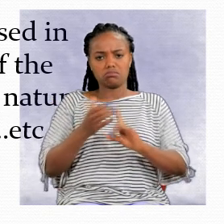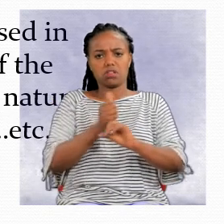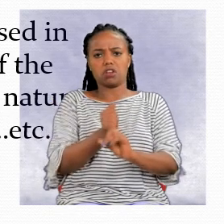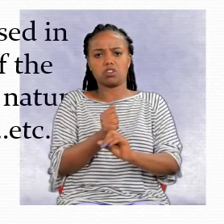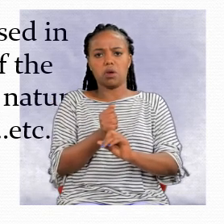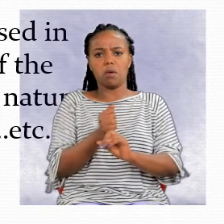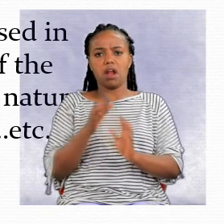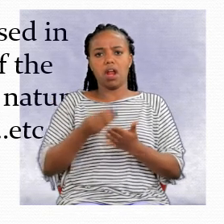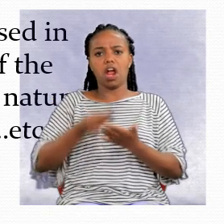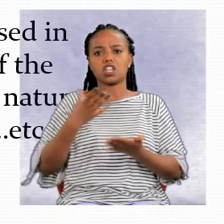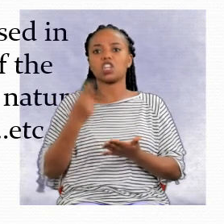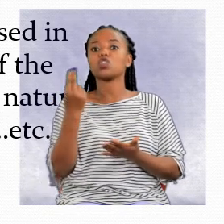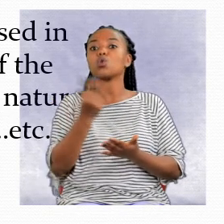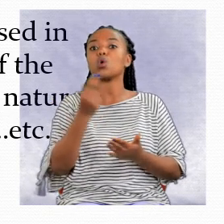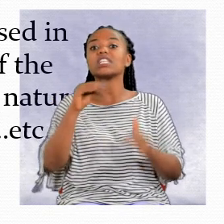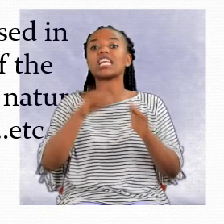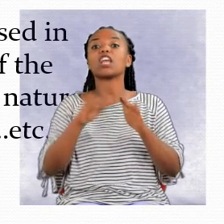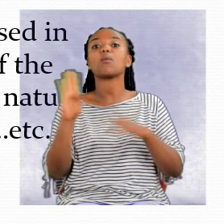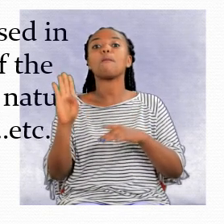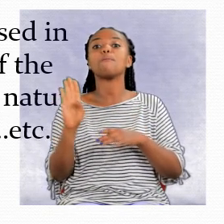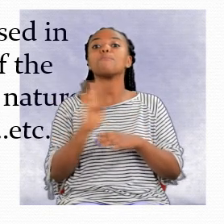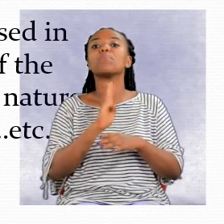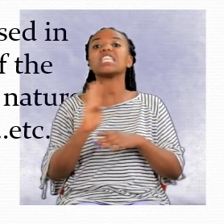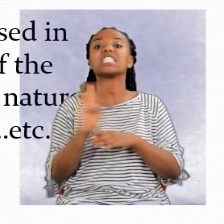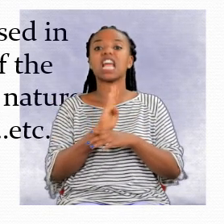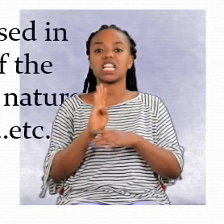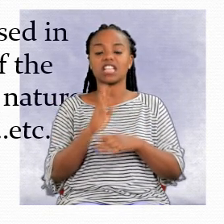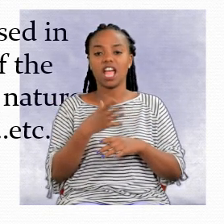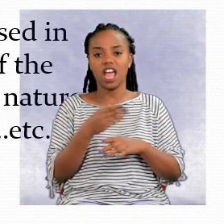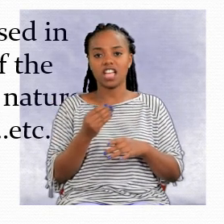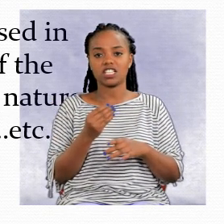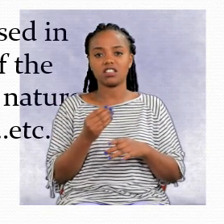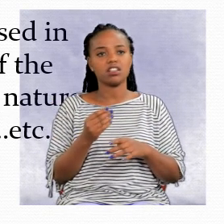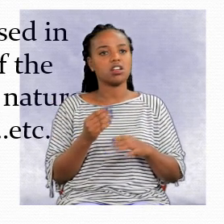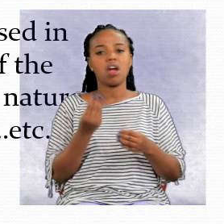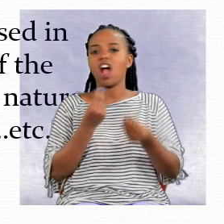tangible asset used in business and